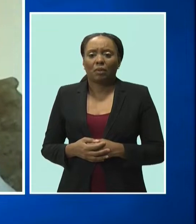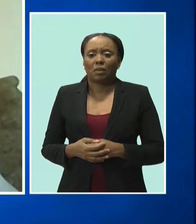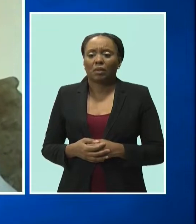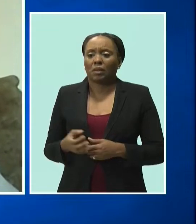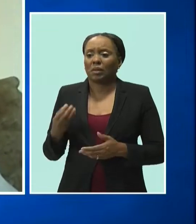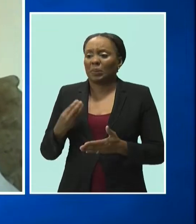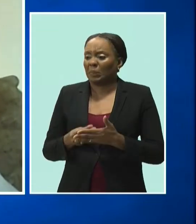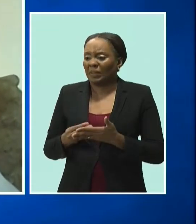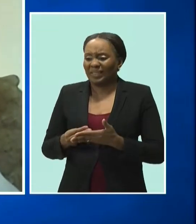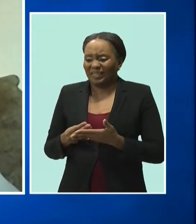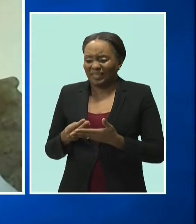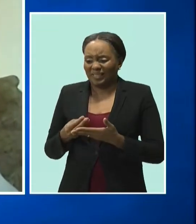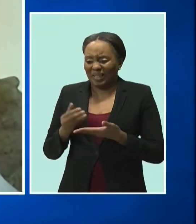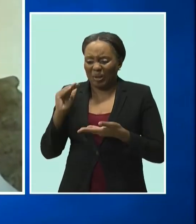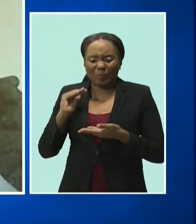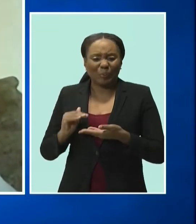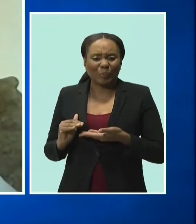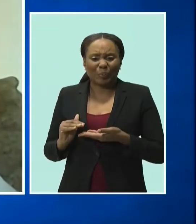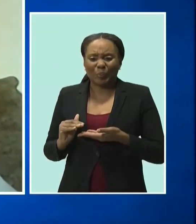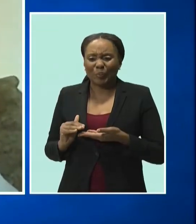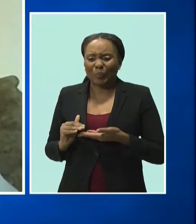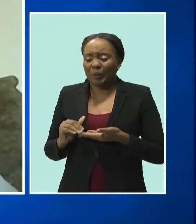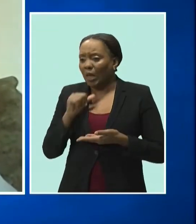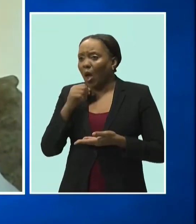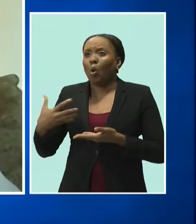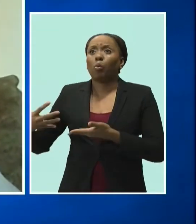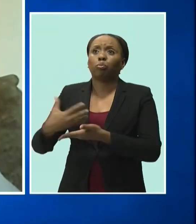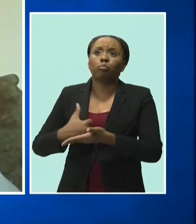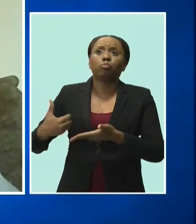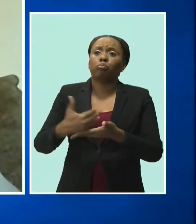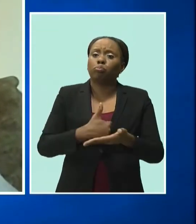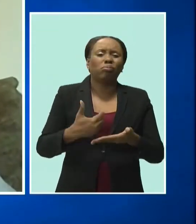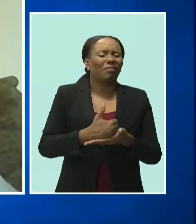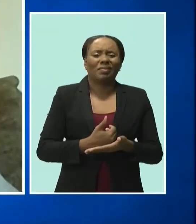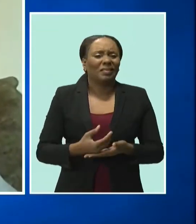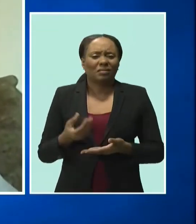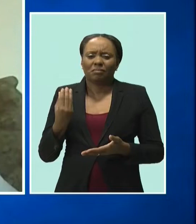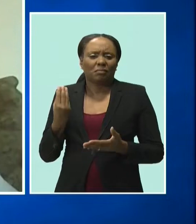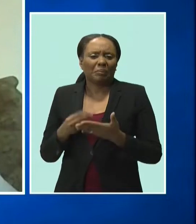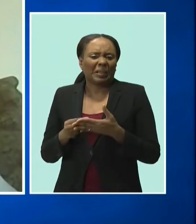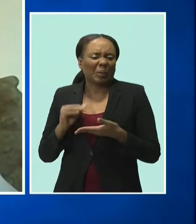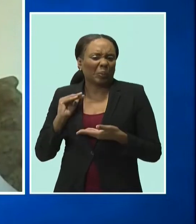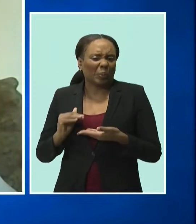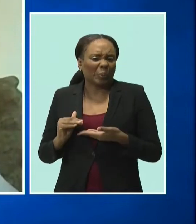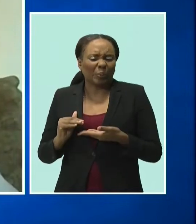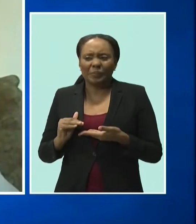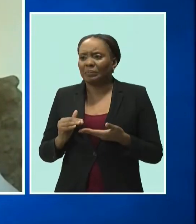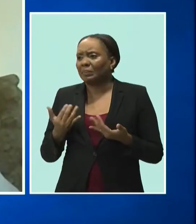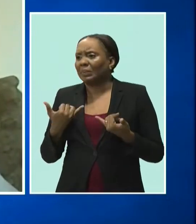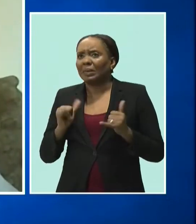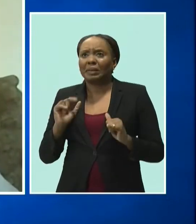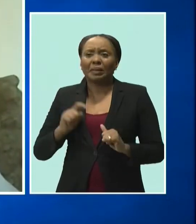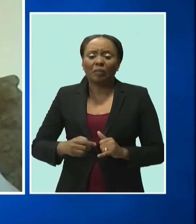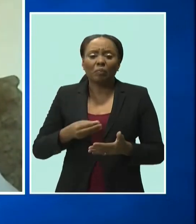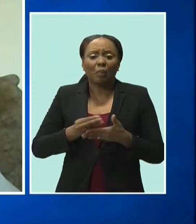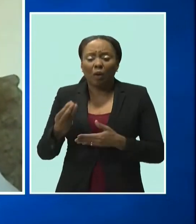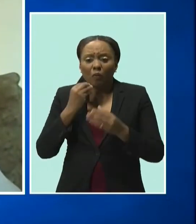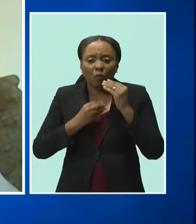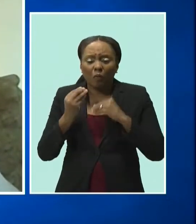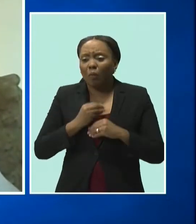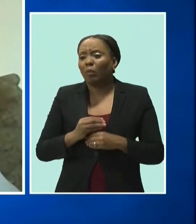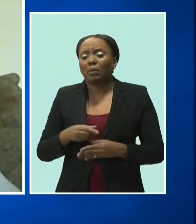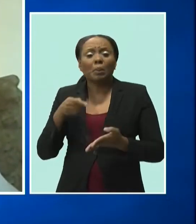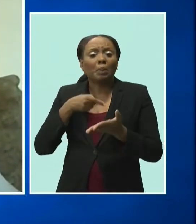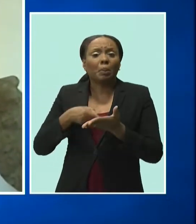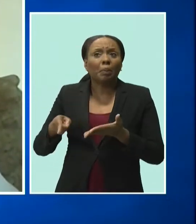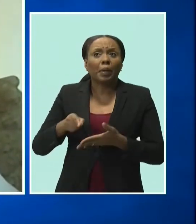not there. You still have bills to be paid, food to buy. So it's very challenging for that person